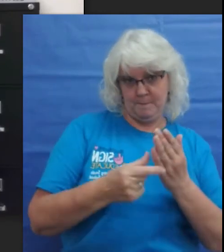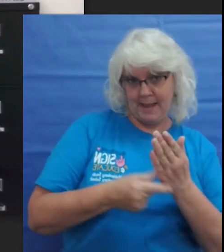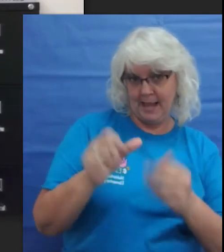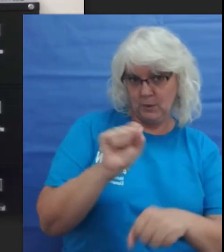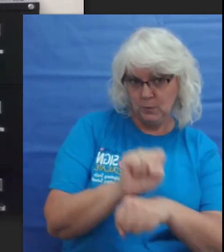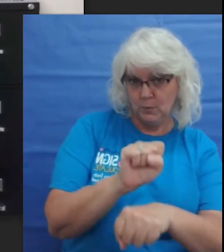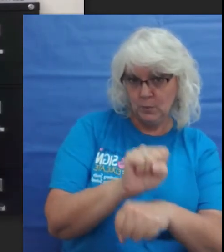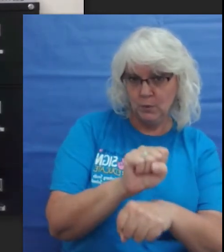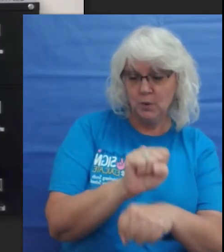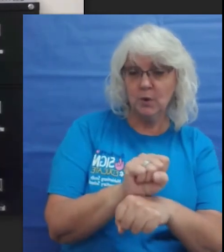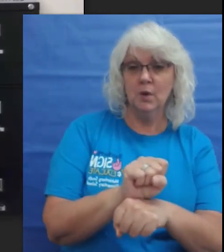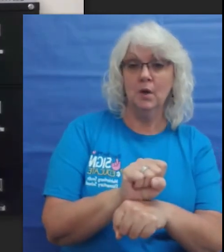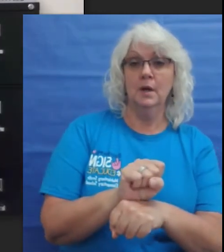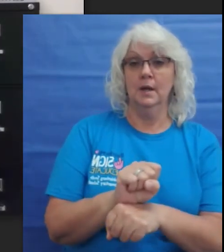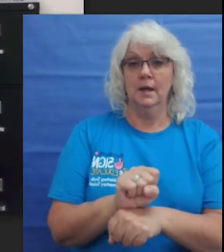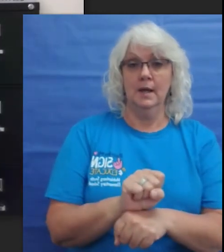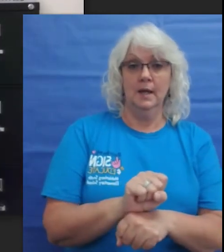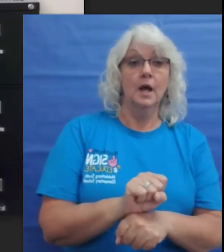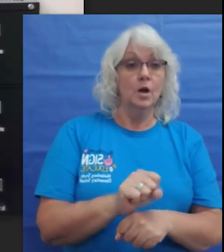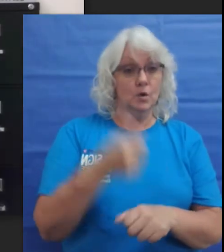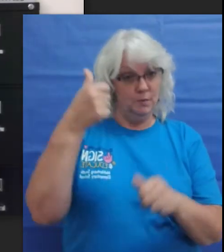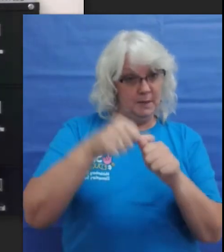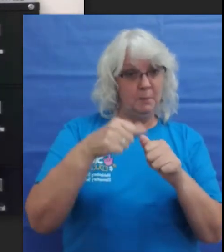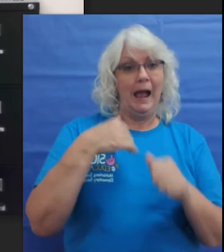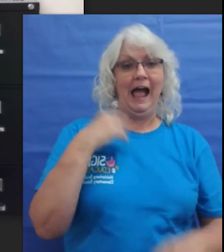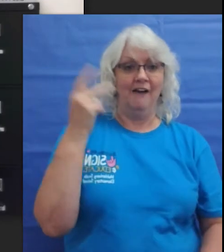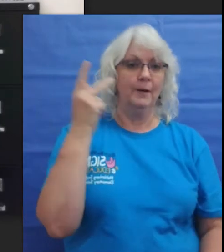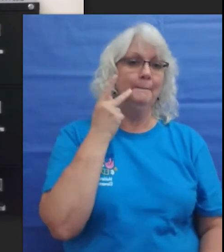not only did we did the Pete the Cat,